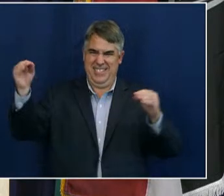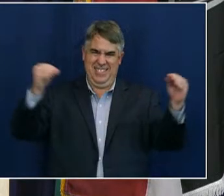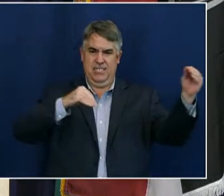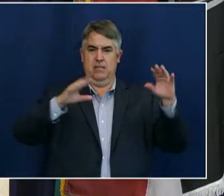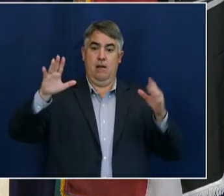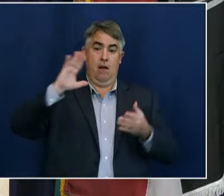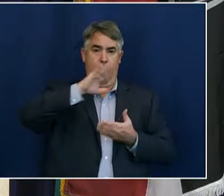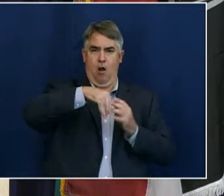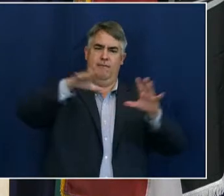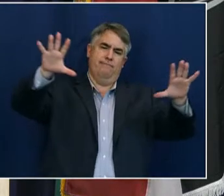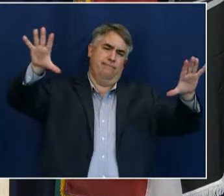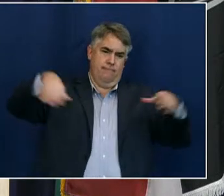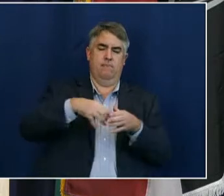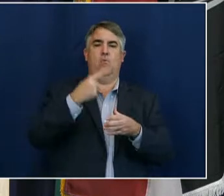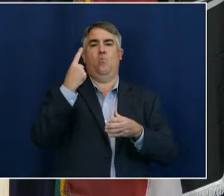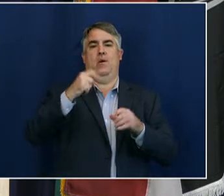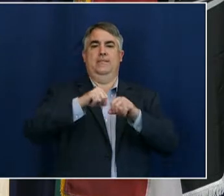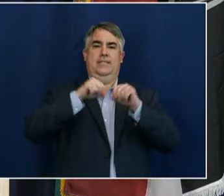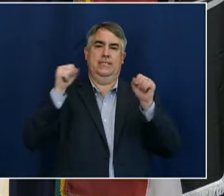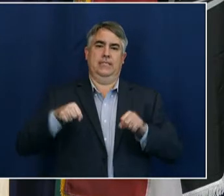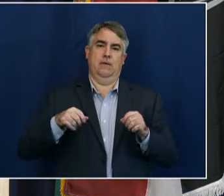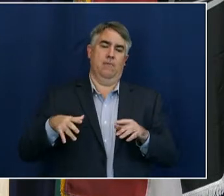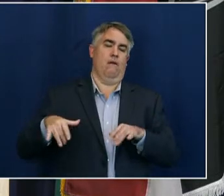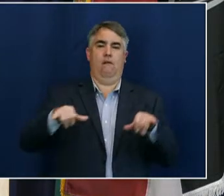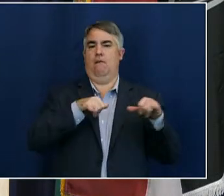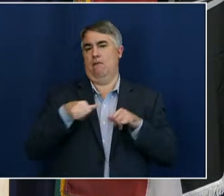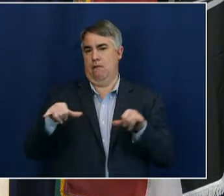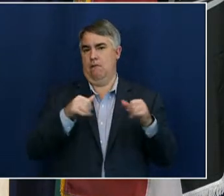so as we really ramp up the volume, I think it'll go a little bit smoother.